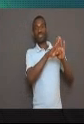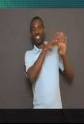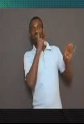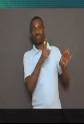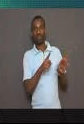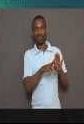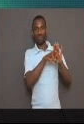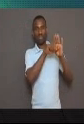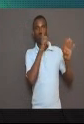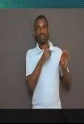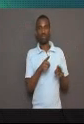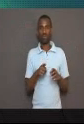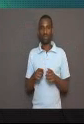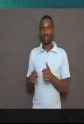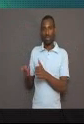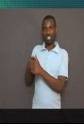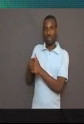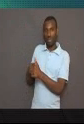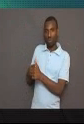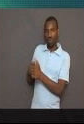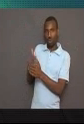a natural pressure level.